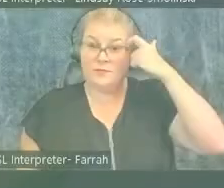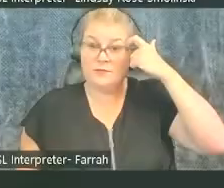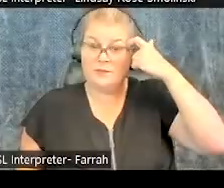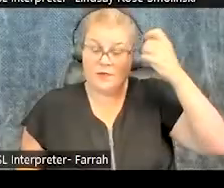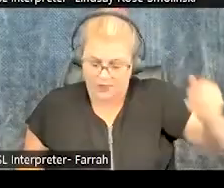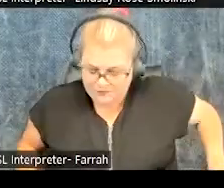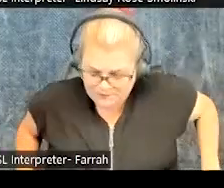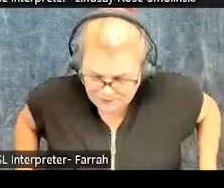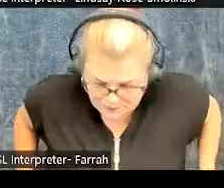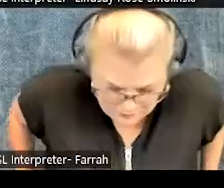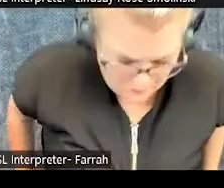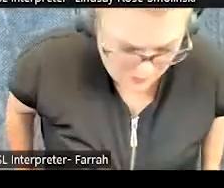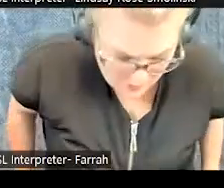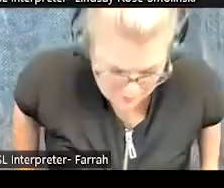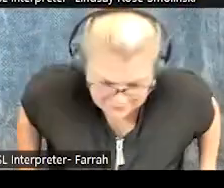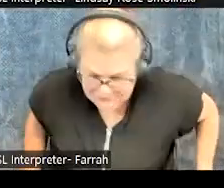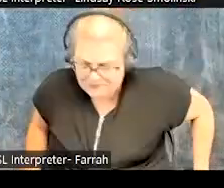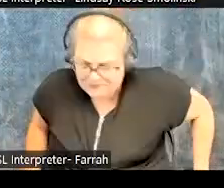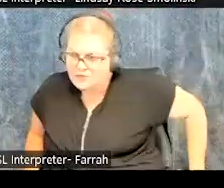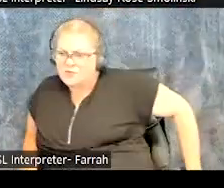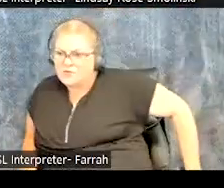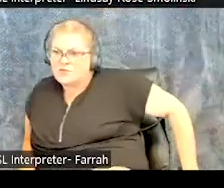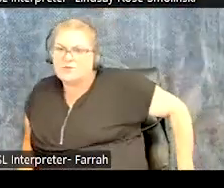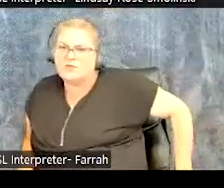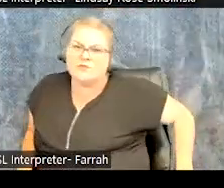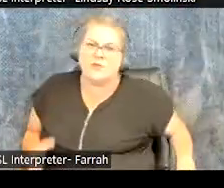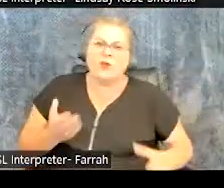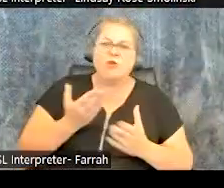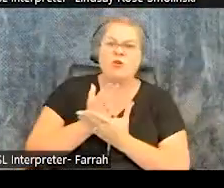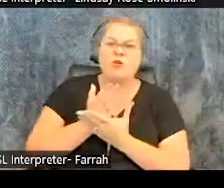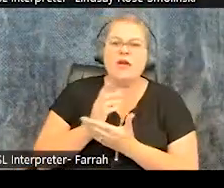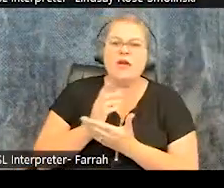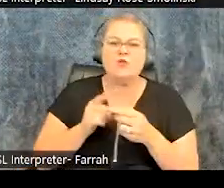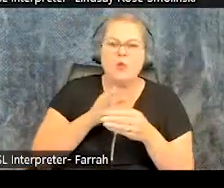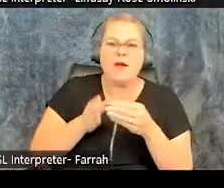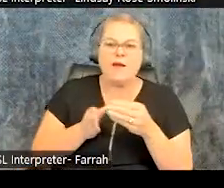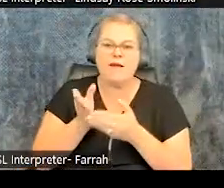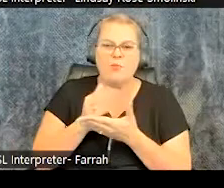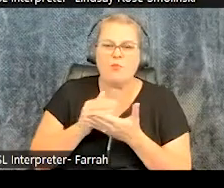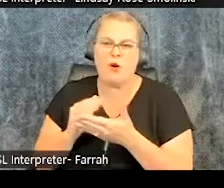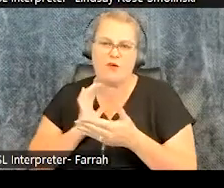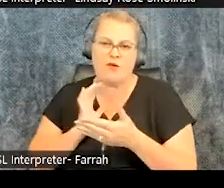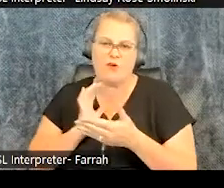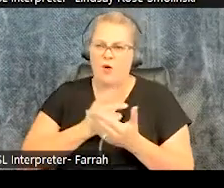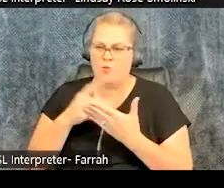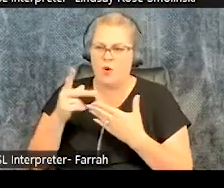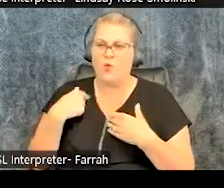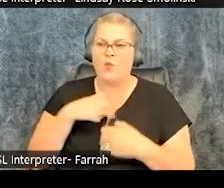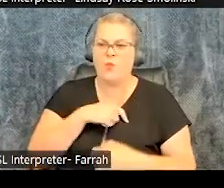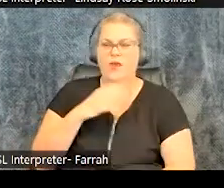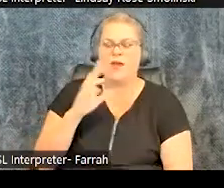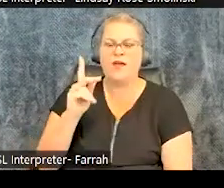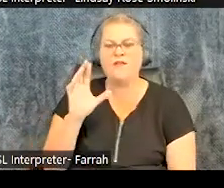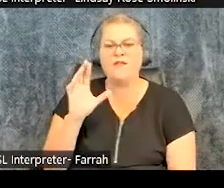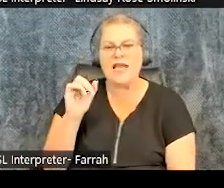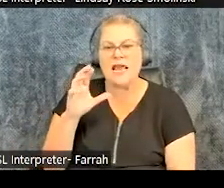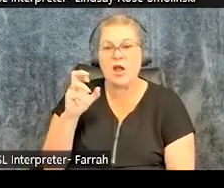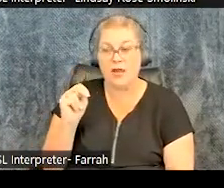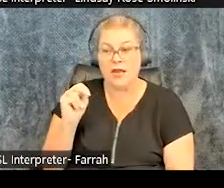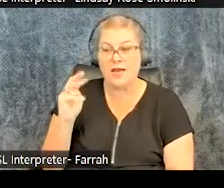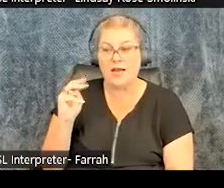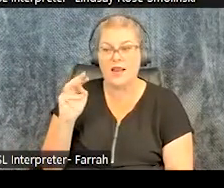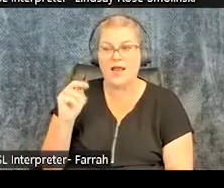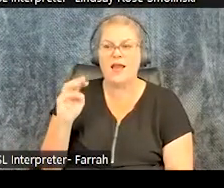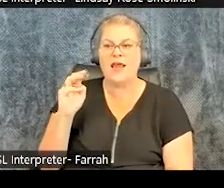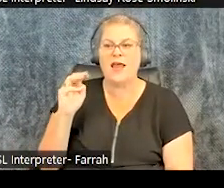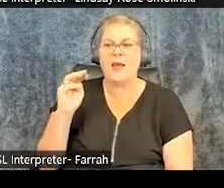All righty, to round out this portion of our program, we have Caren McNamara, and she is here from Conscious